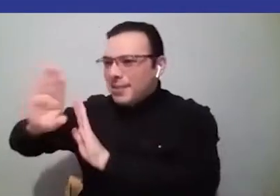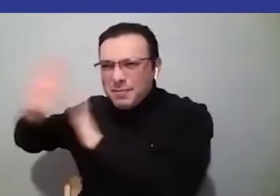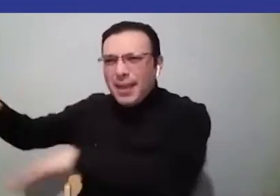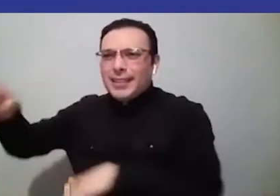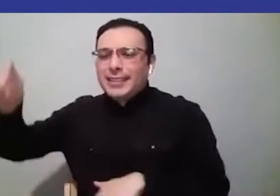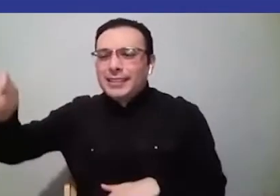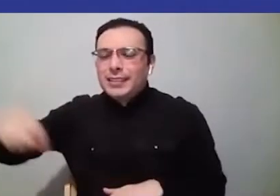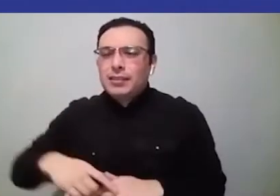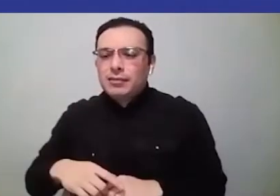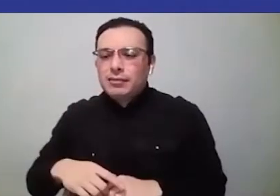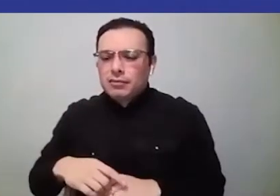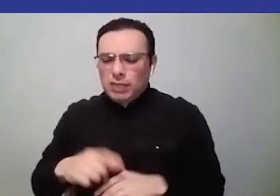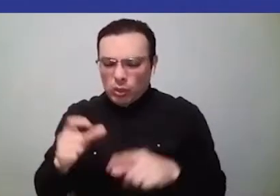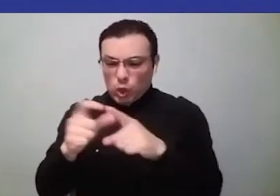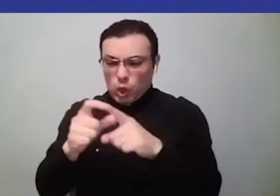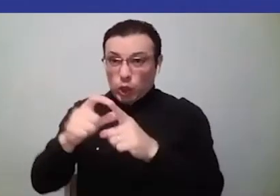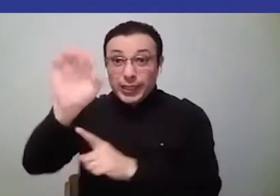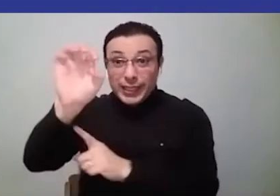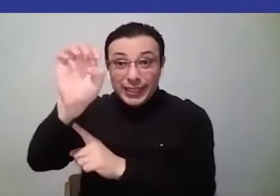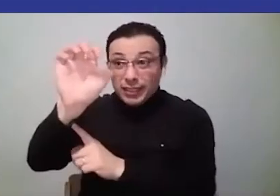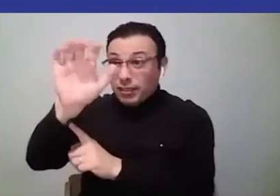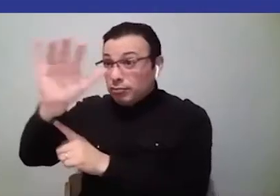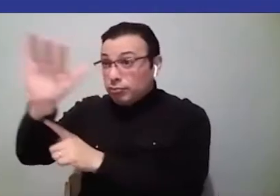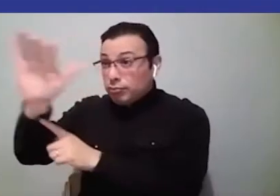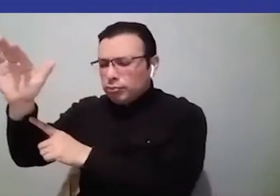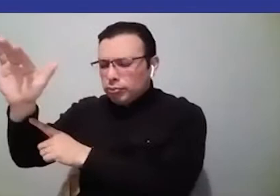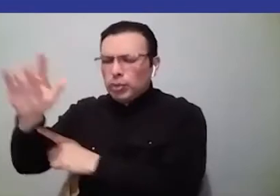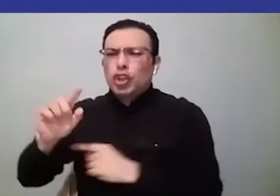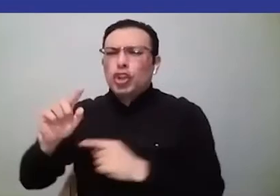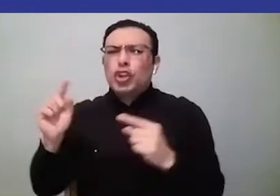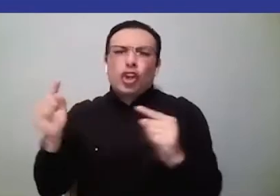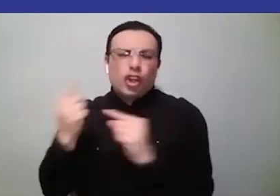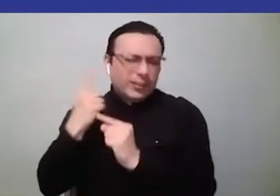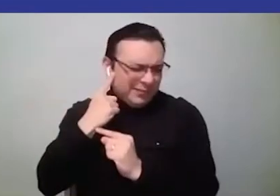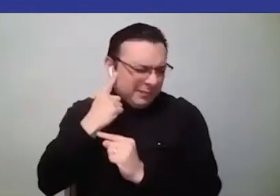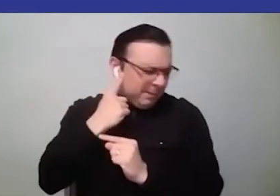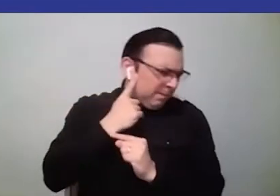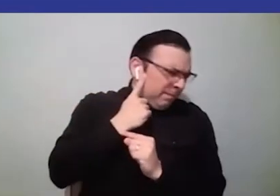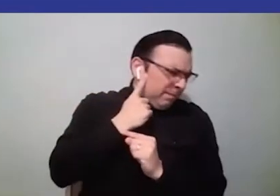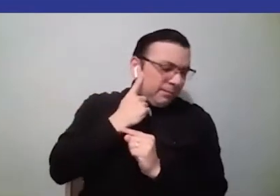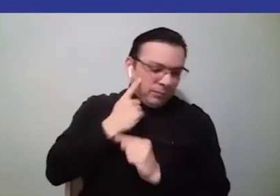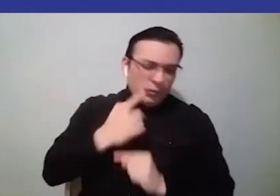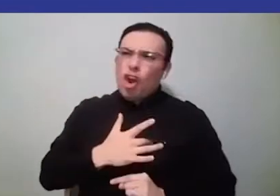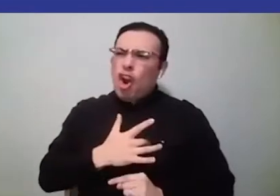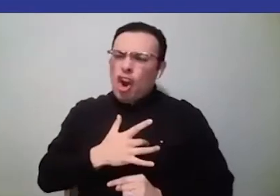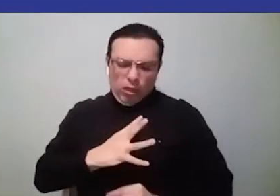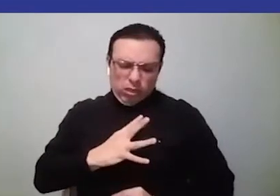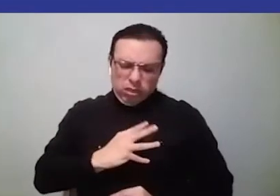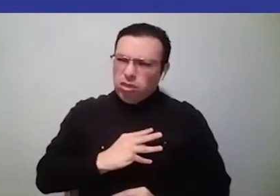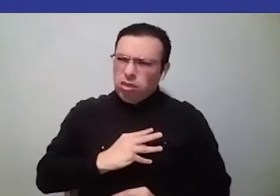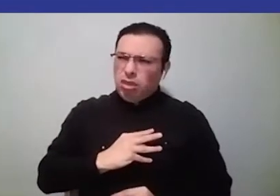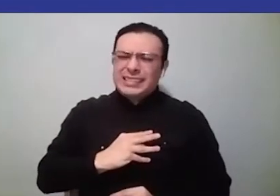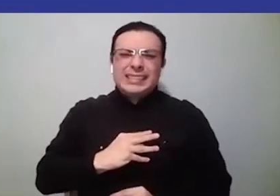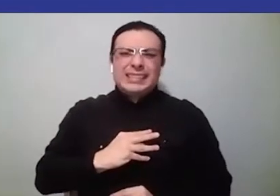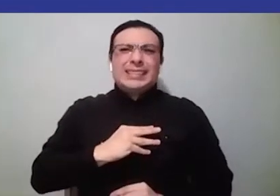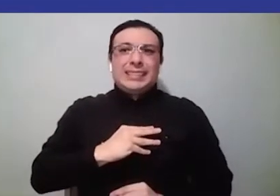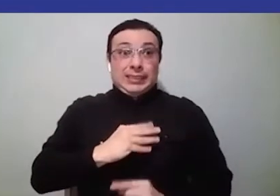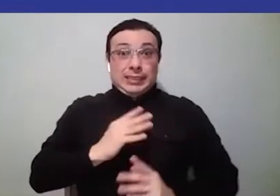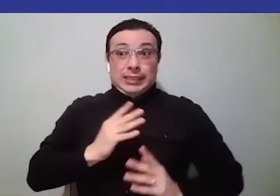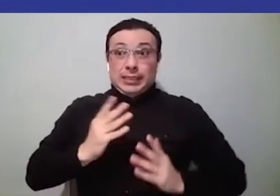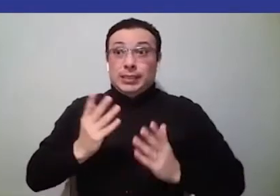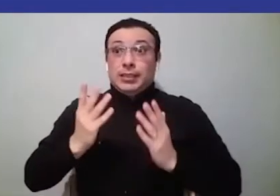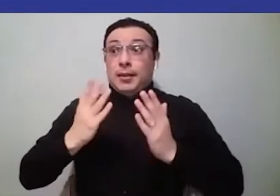it hurts to see it written so many times in this hall. I want for my ancestors here, for my people who come into this